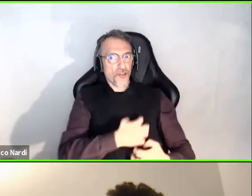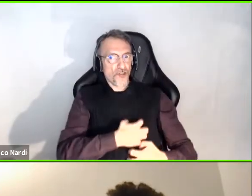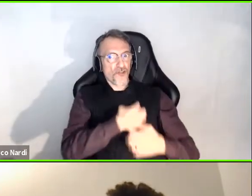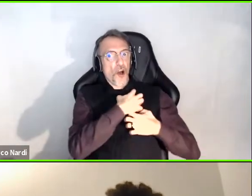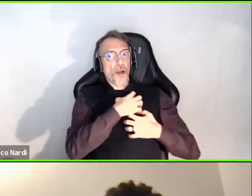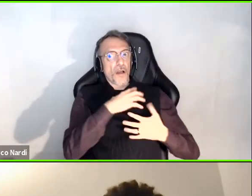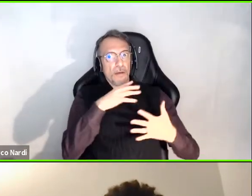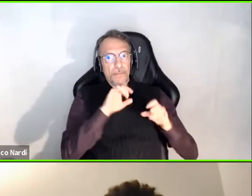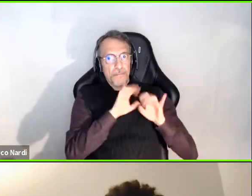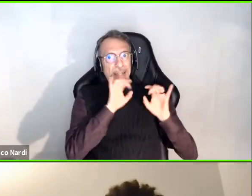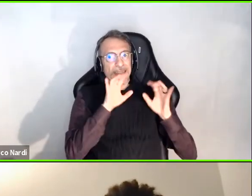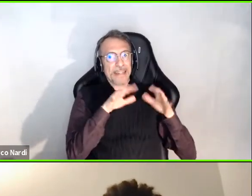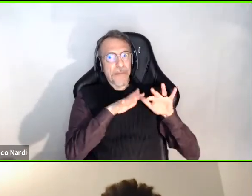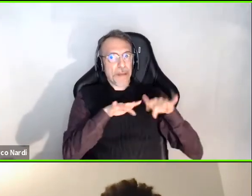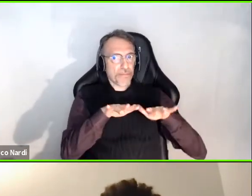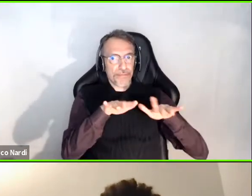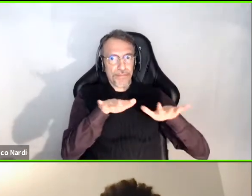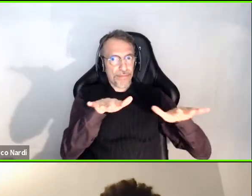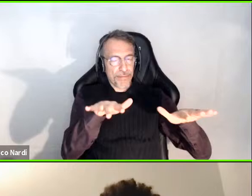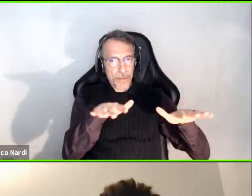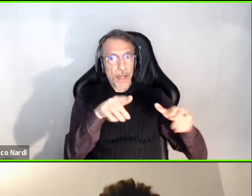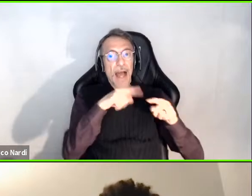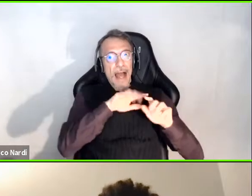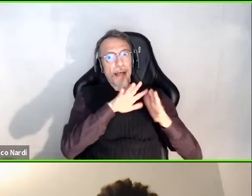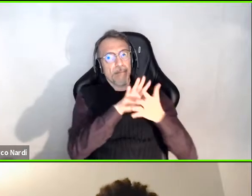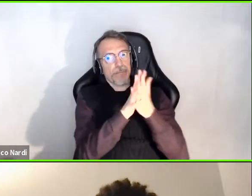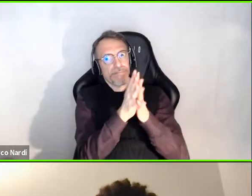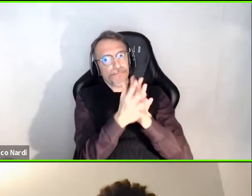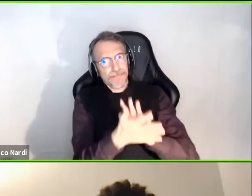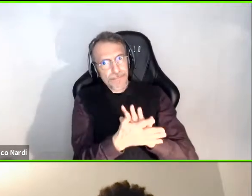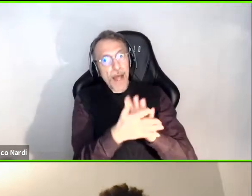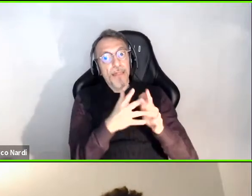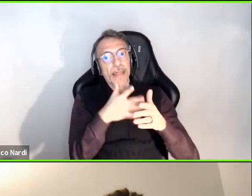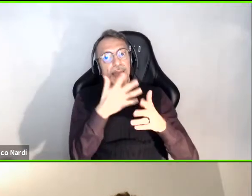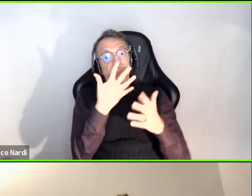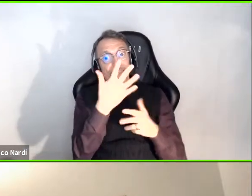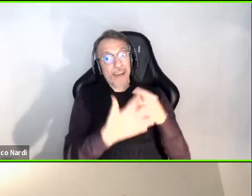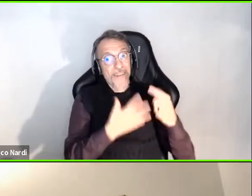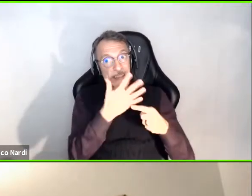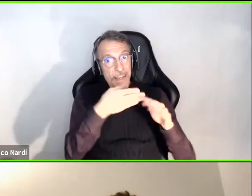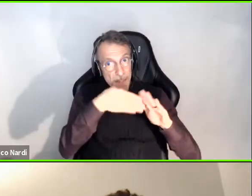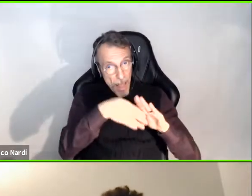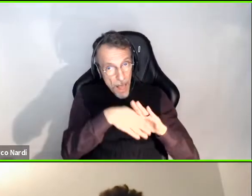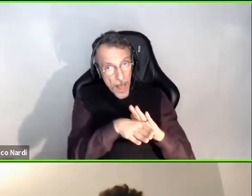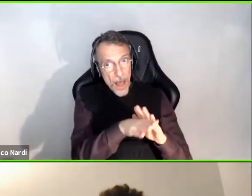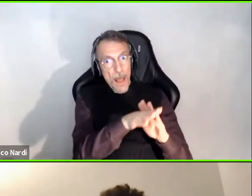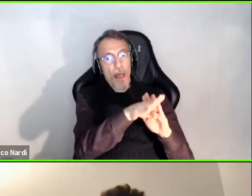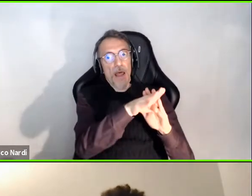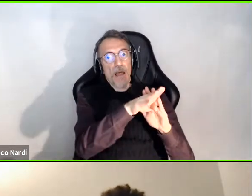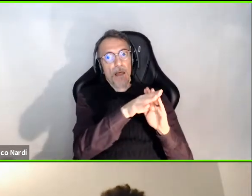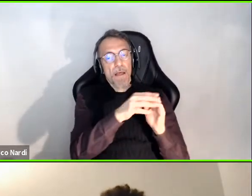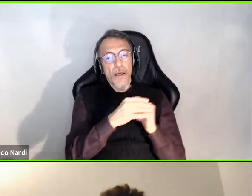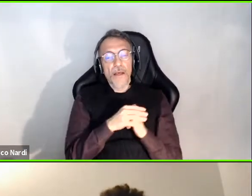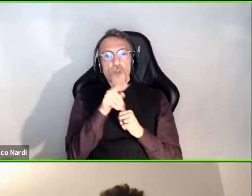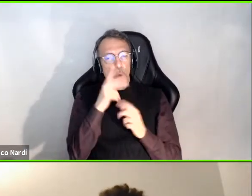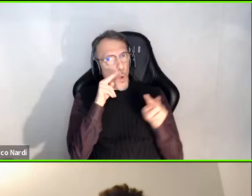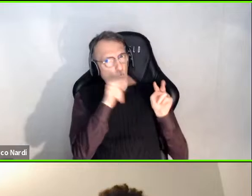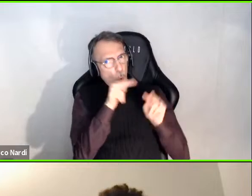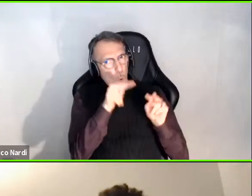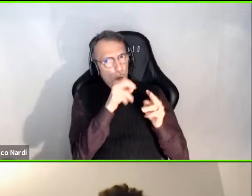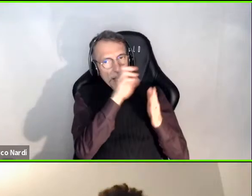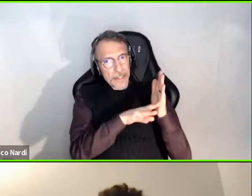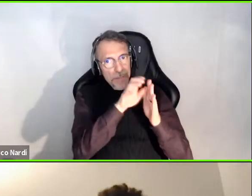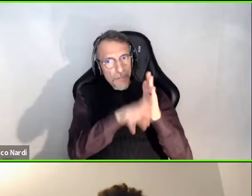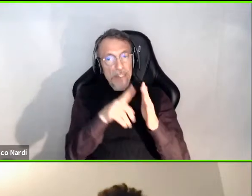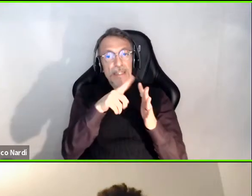pandemic Ebola crisis. Now, when you want to look at those kind of experience, the